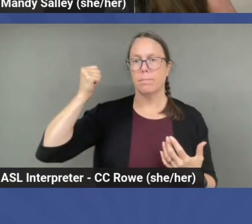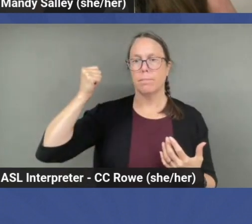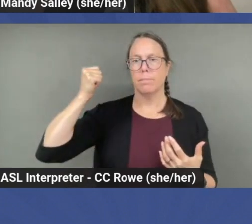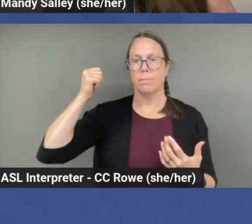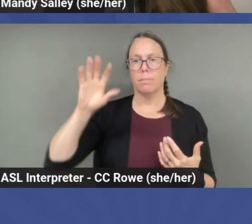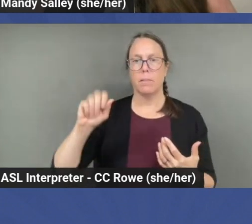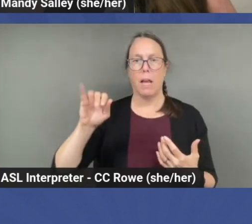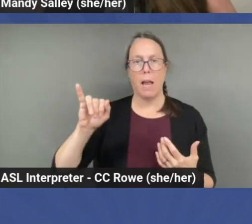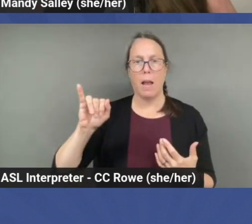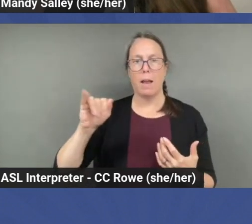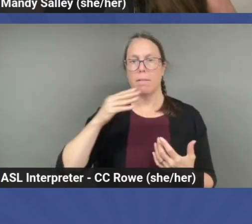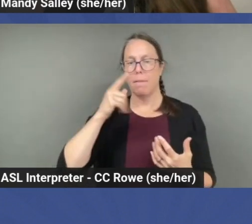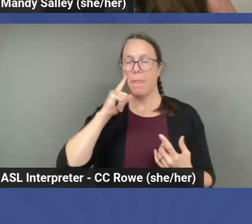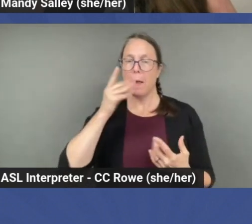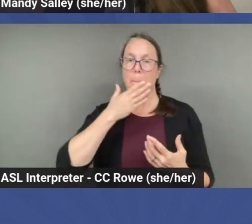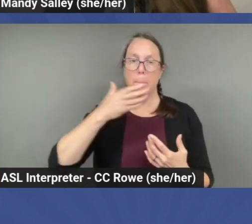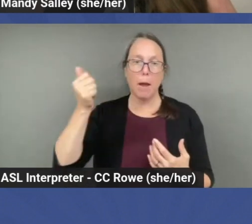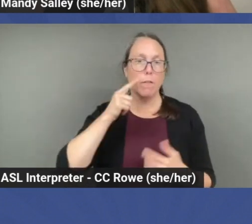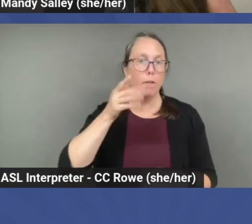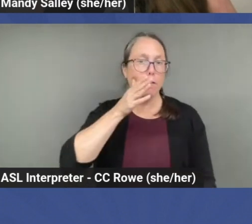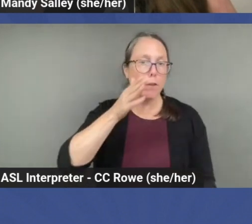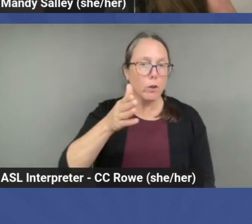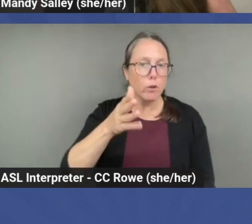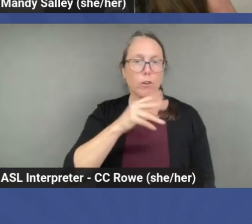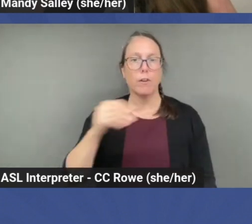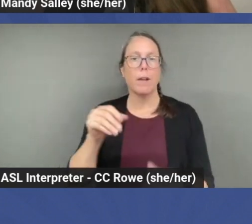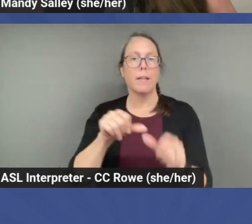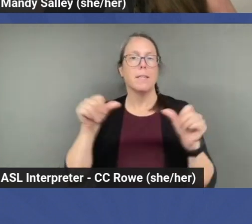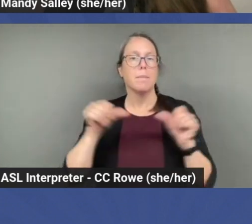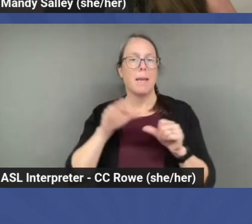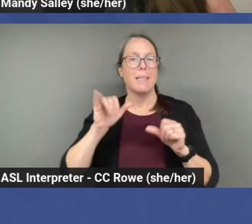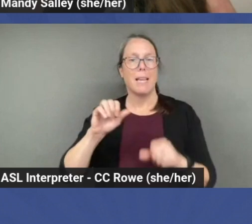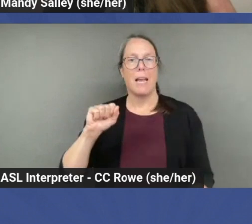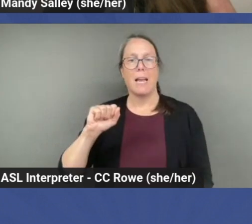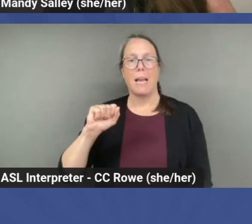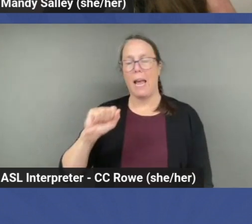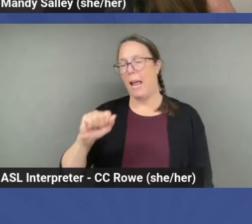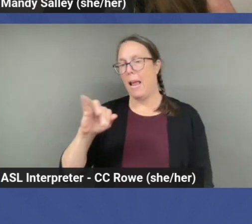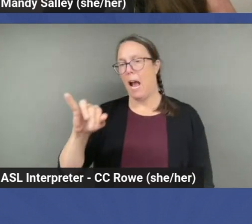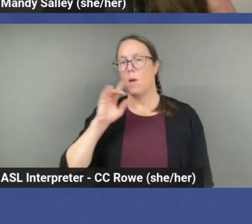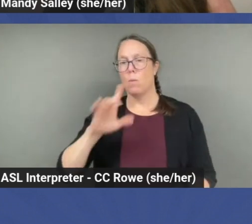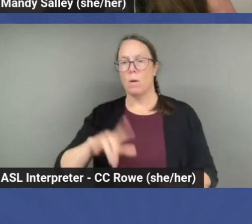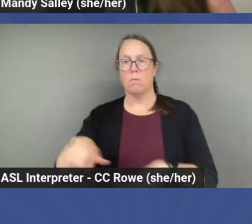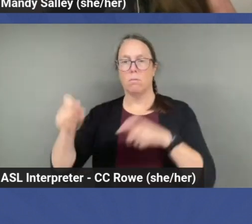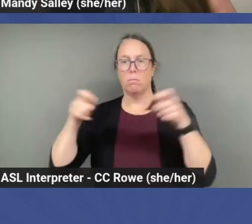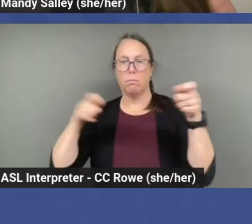AI, thinking better of a future and the space that AI will be taking and is taking.